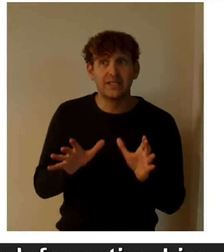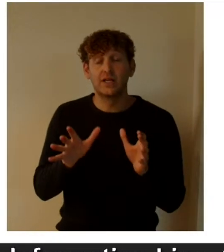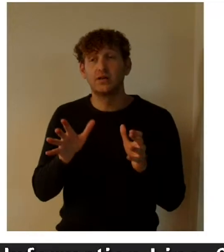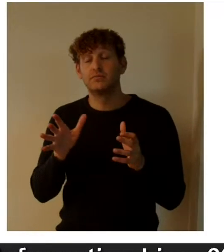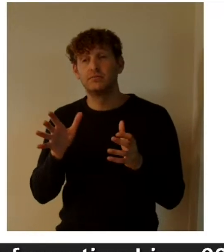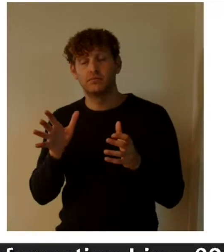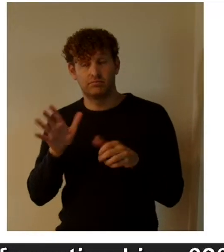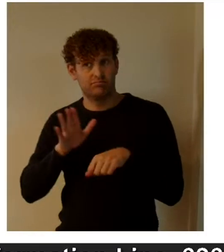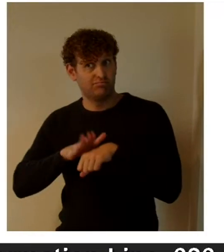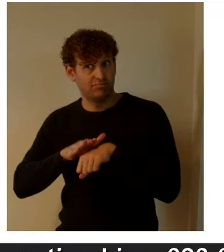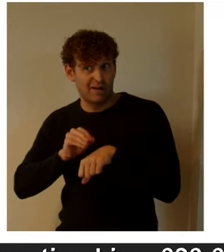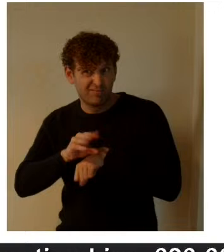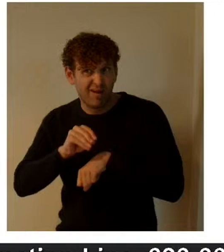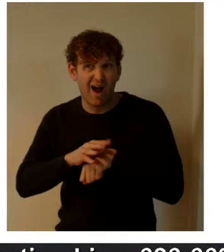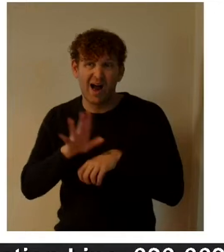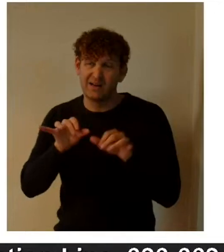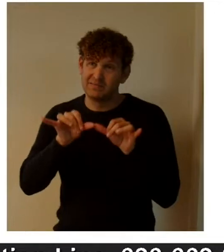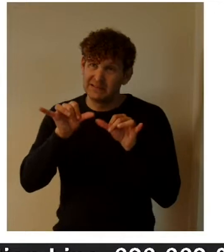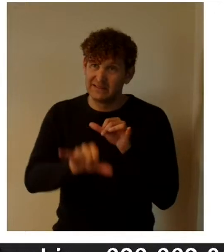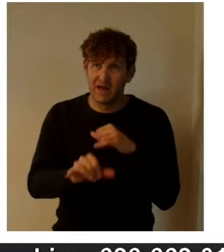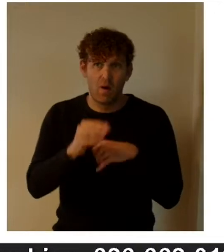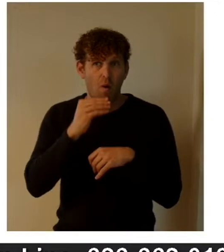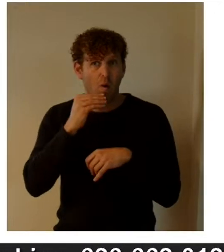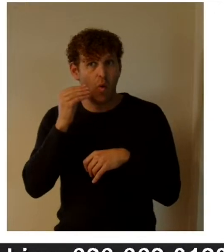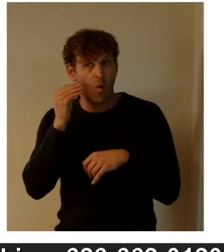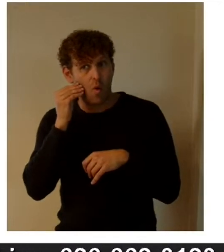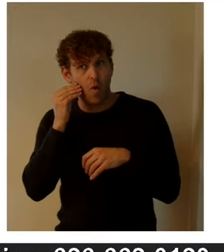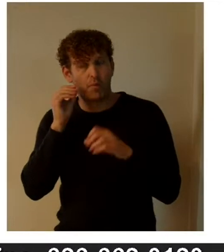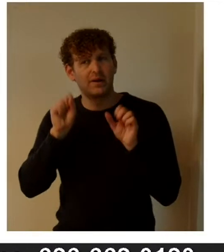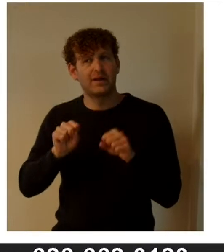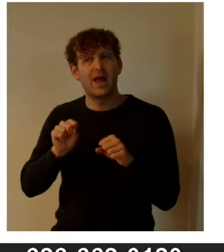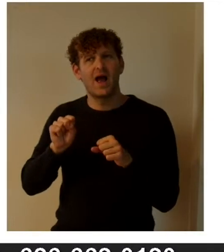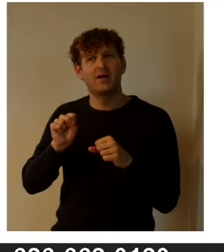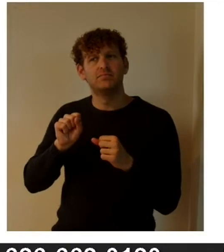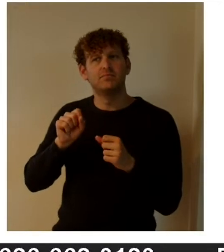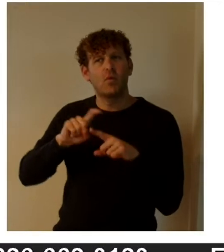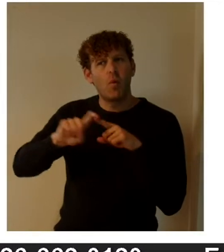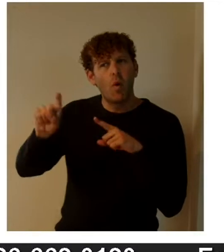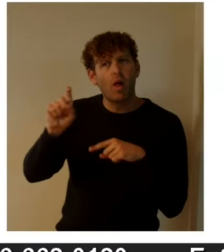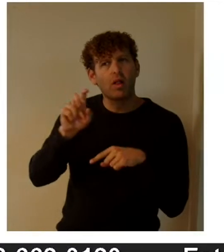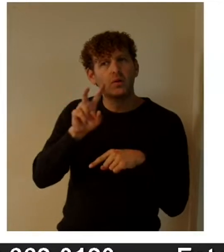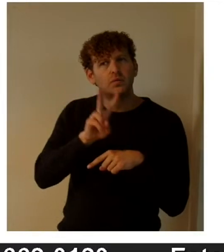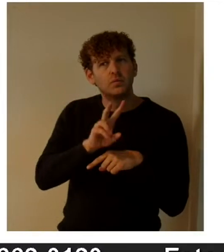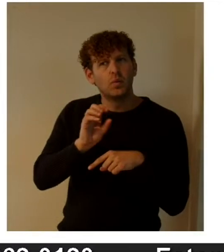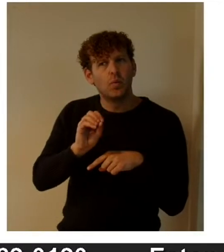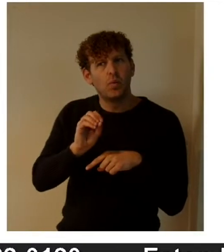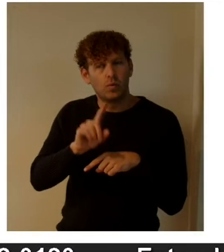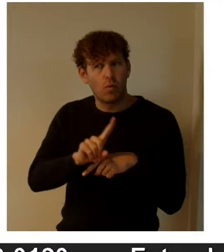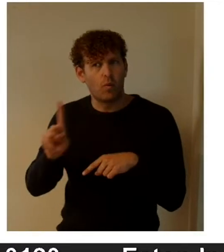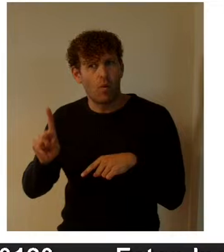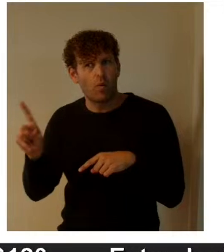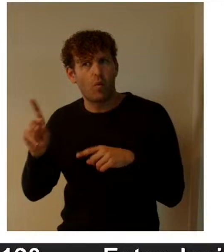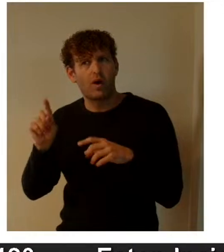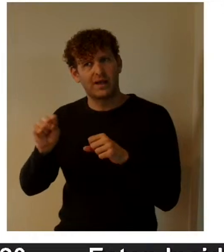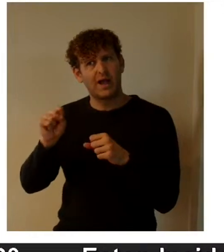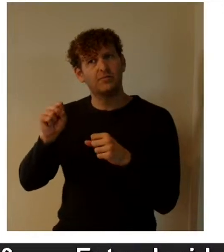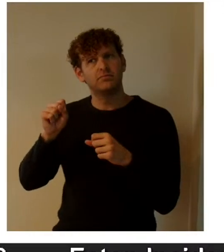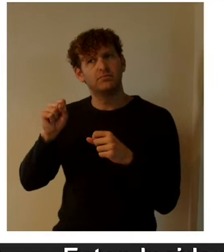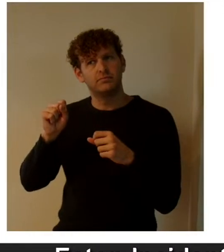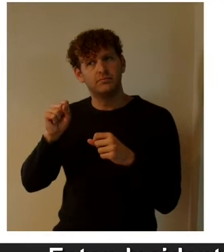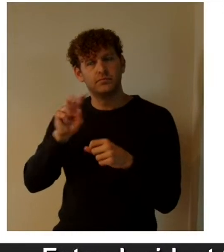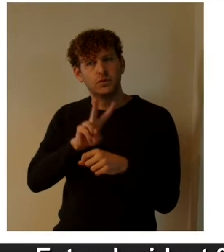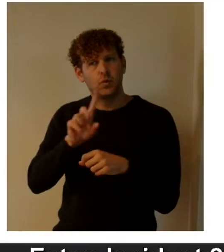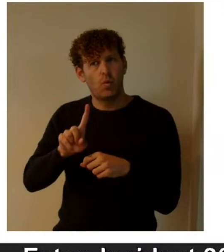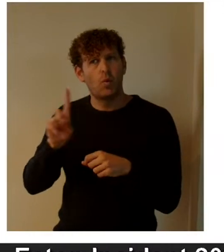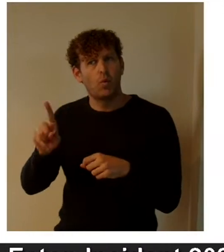from our Watershed Assessment team, you can call 211 and they will set up an appointment with you and give you advice, potential advice